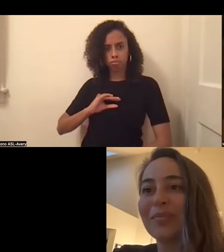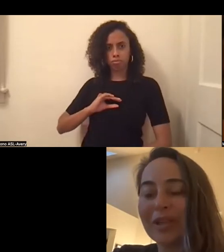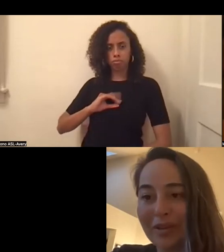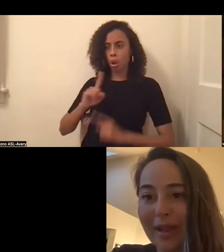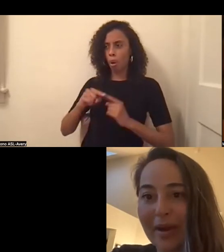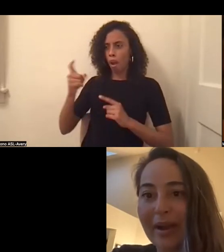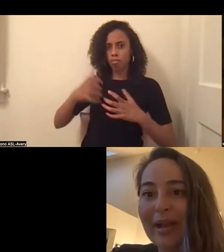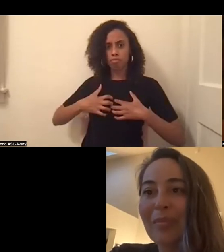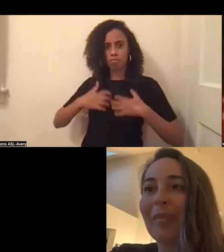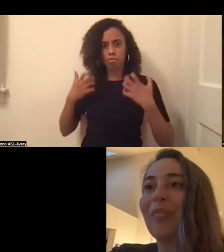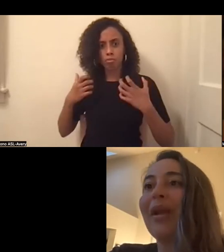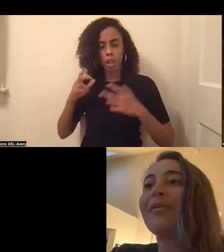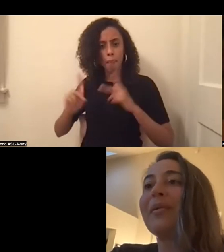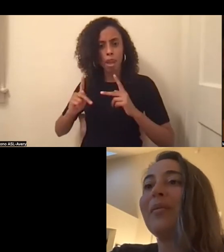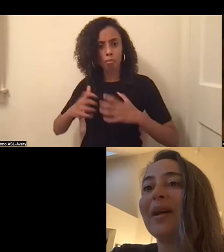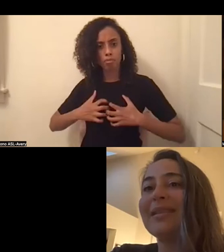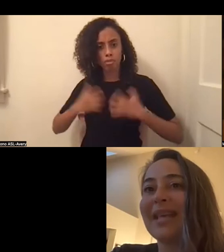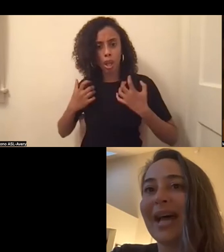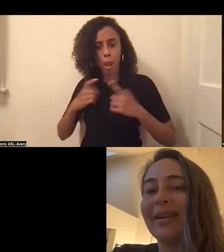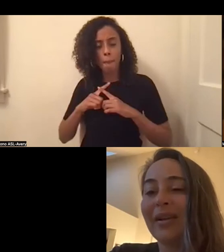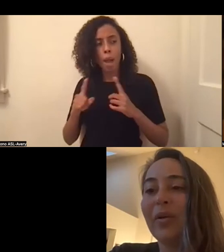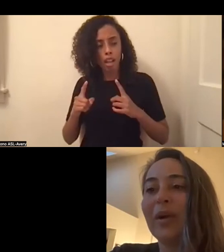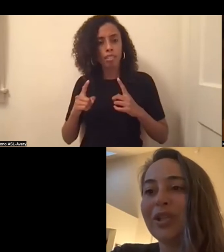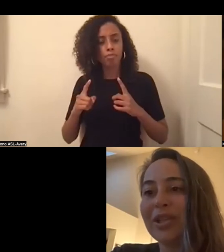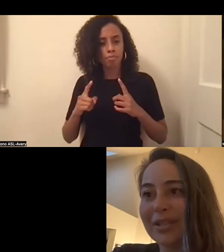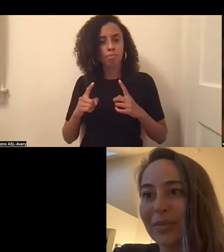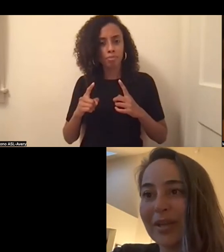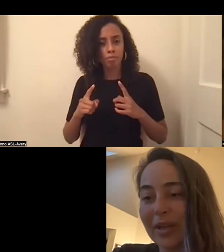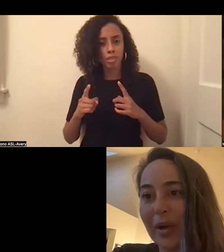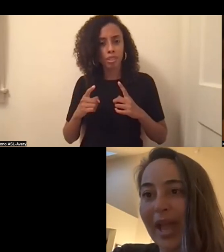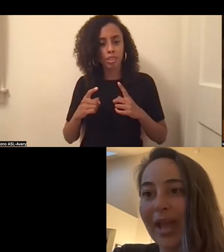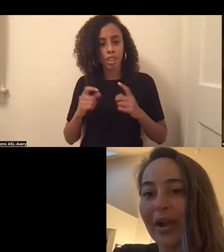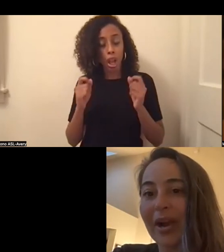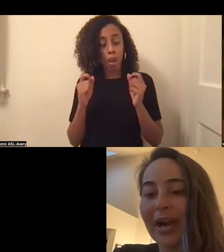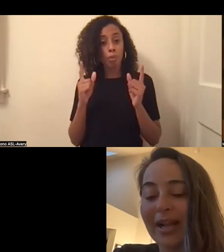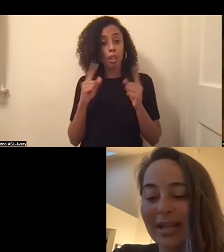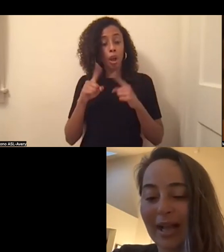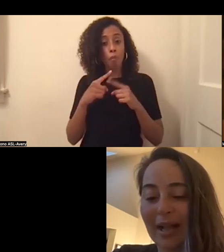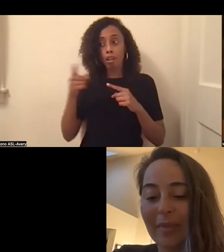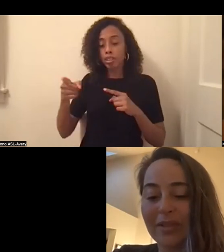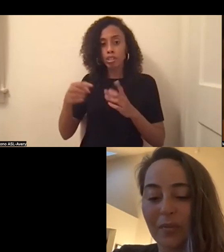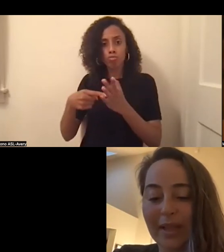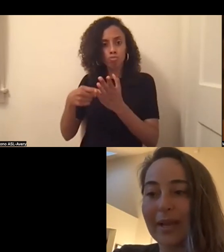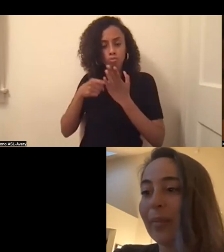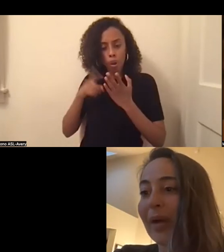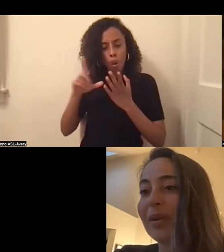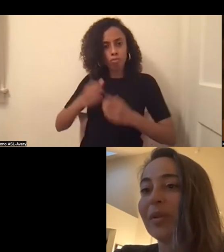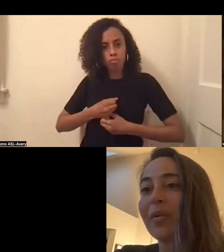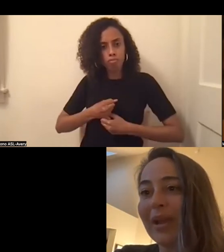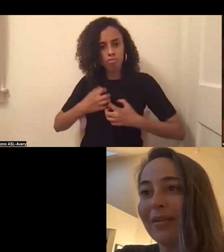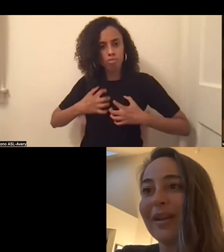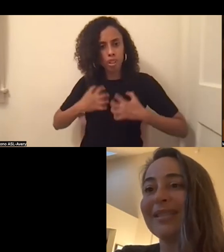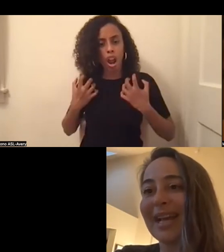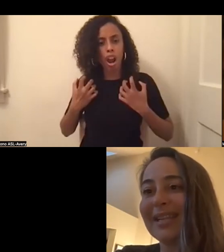people's expression of anger. But my breakthrough was that when she's expressing her anger, it's really compounded